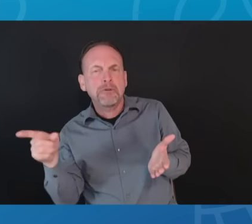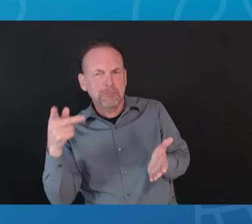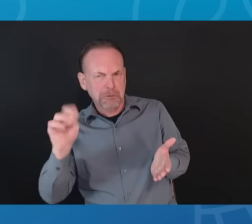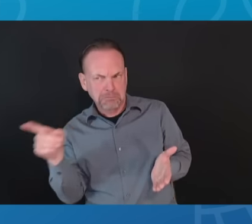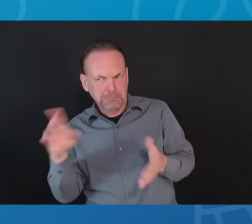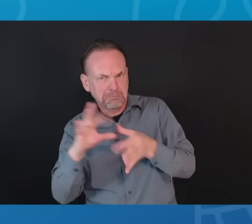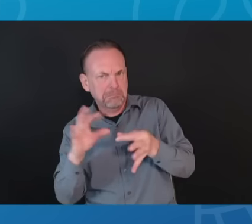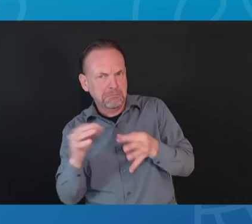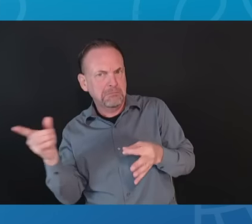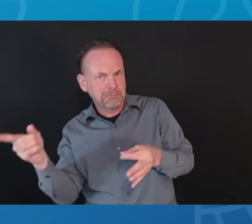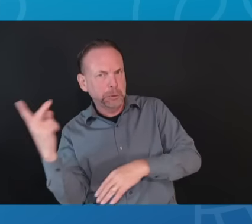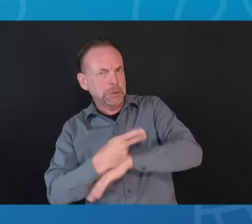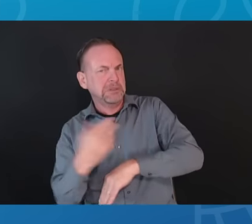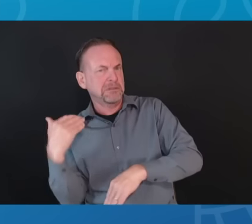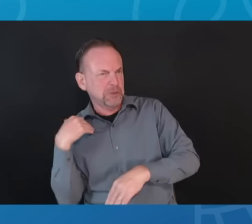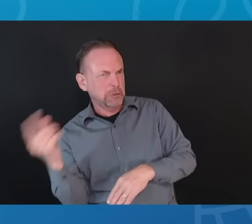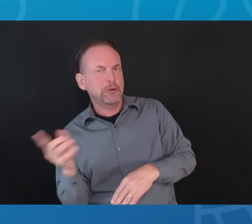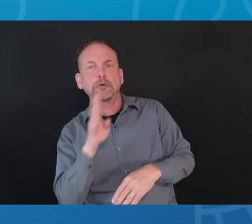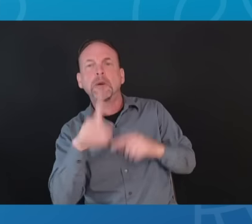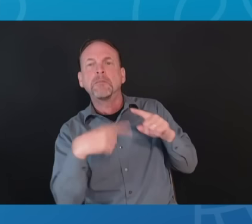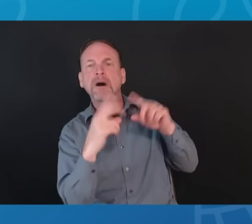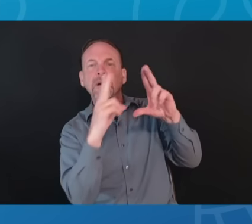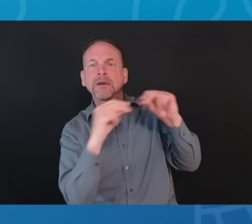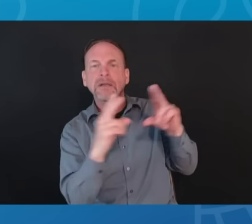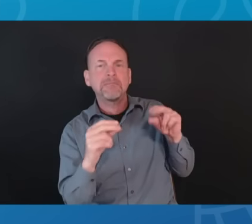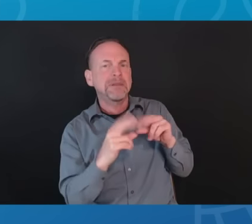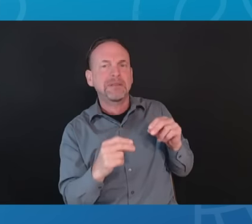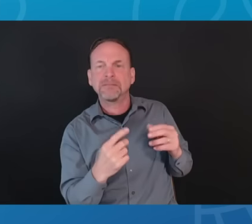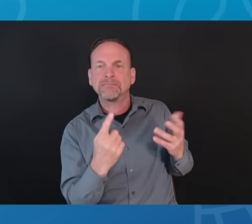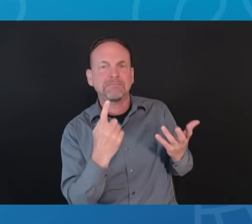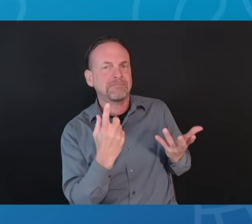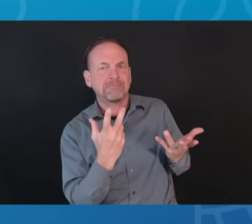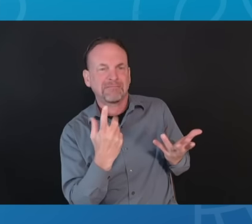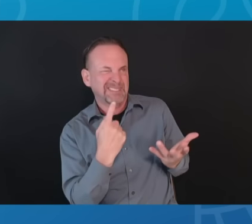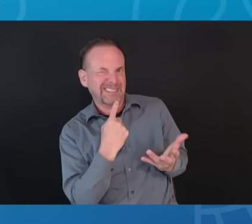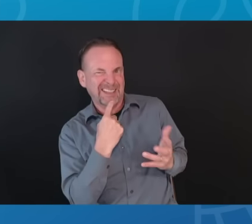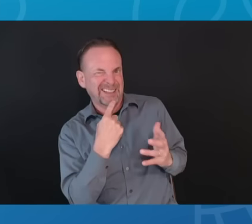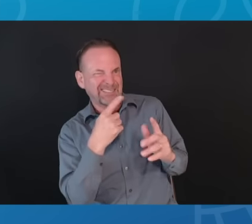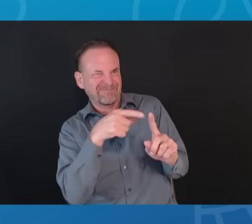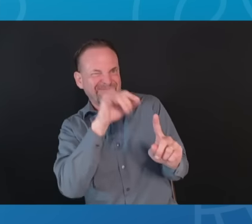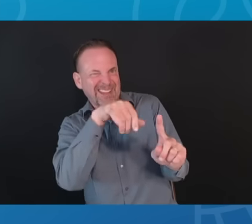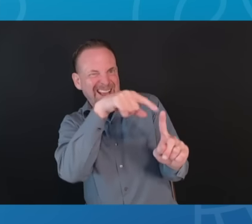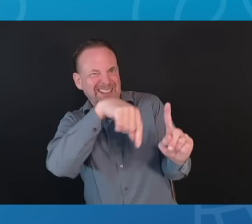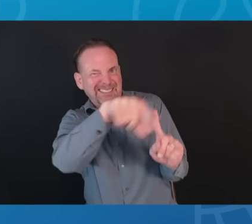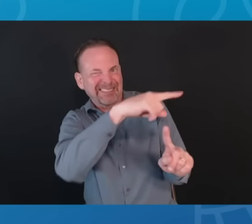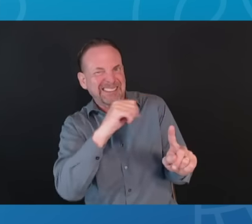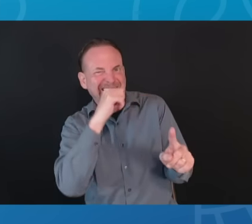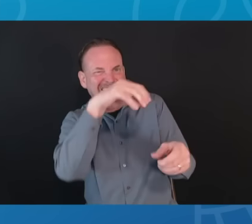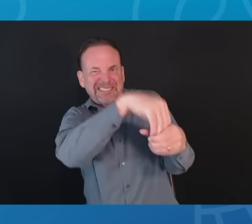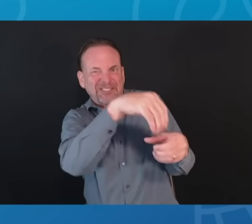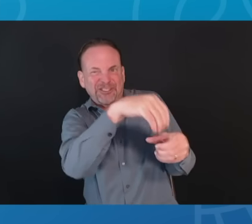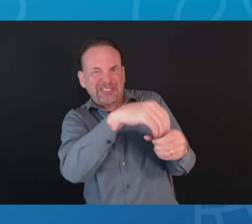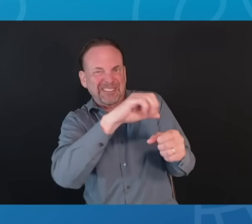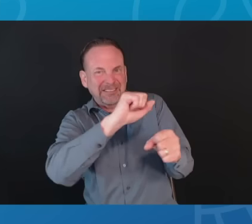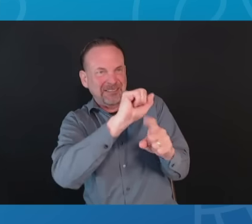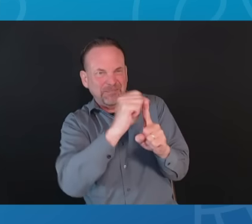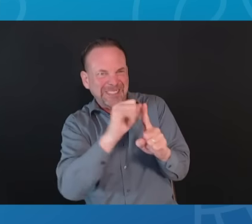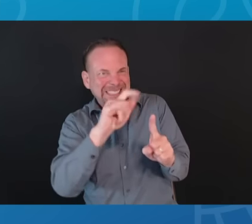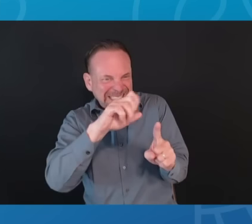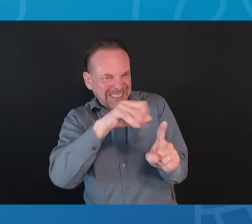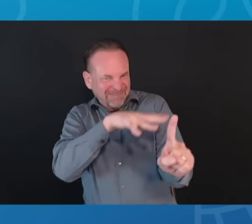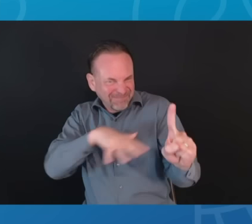a domestic situation. It's a regional situation. Of course. Yes. Yeah, so of course. And we have been engaged both with